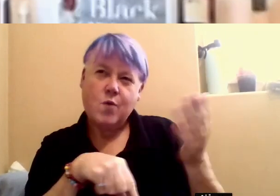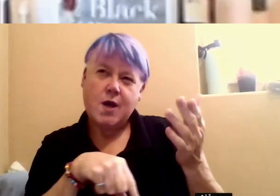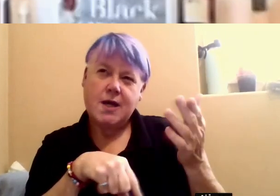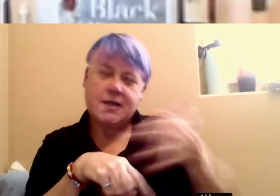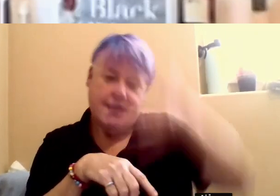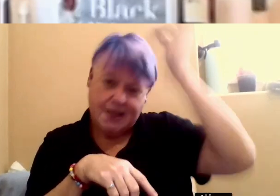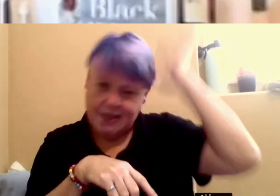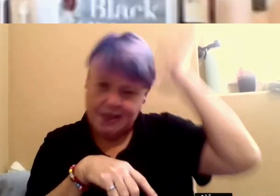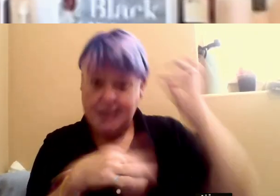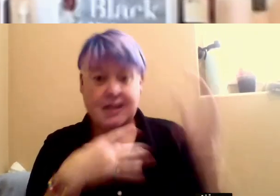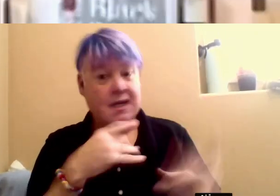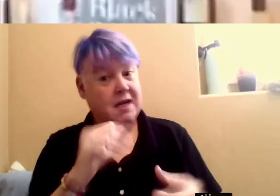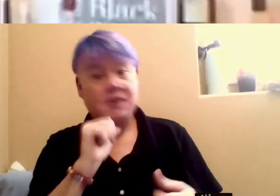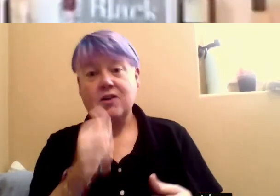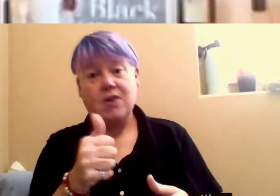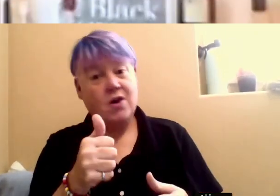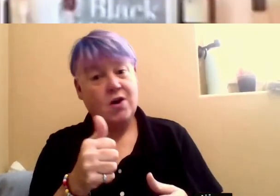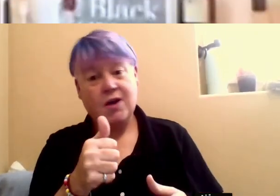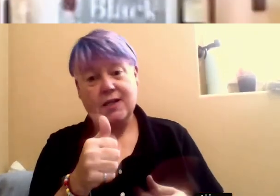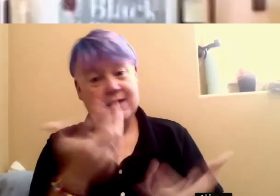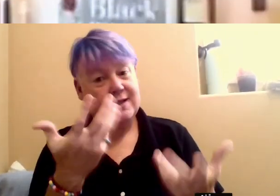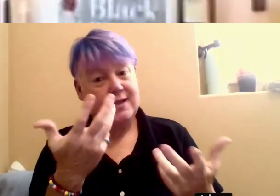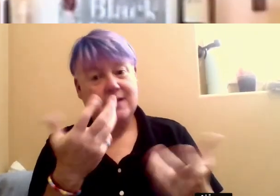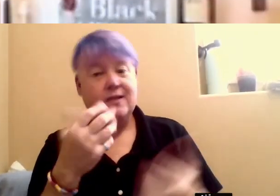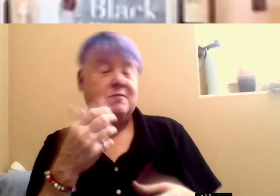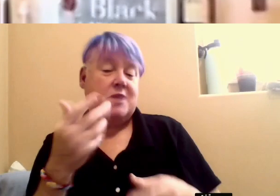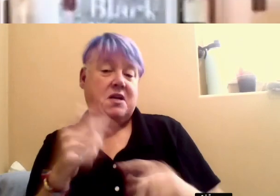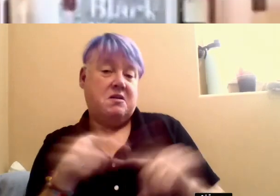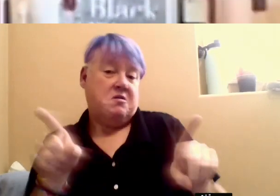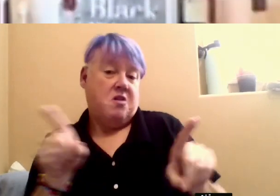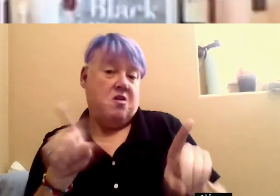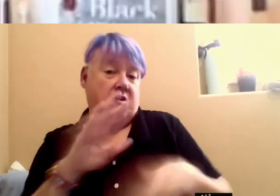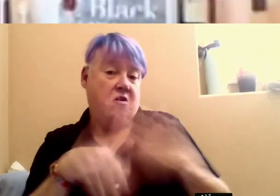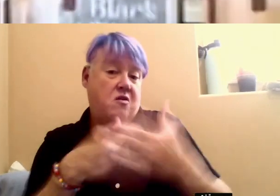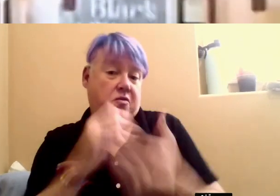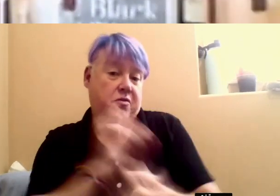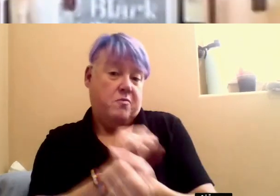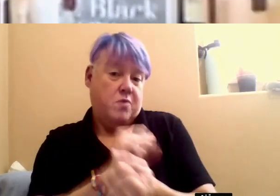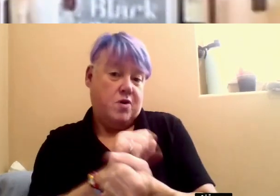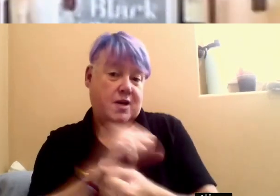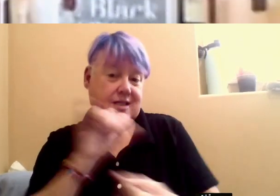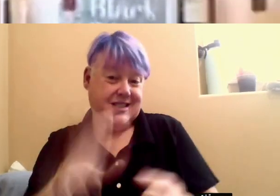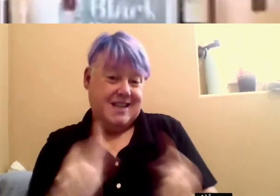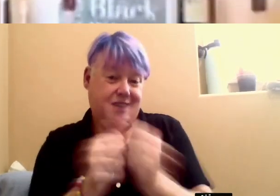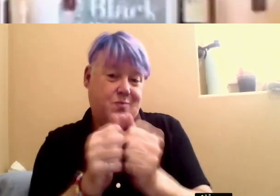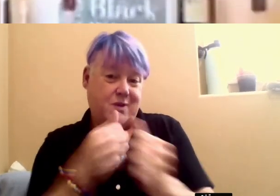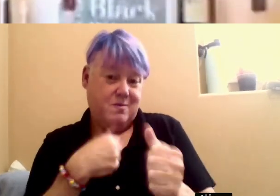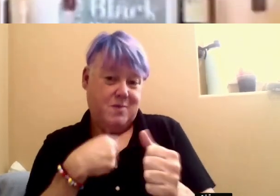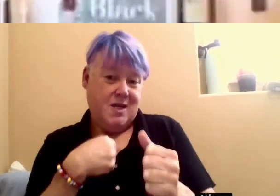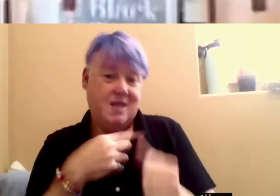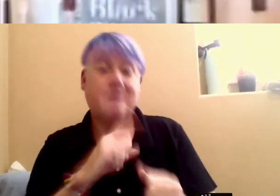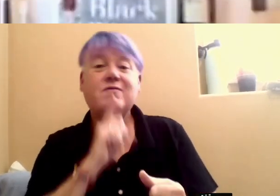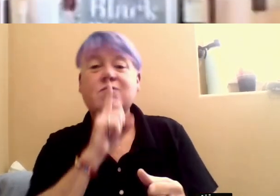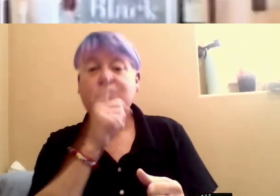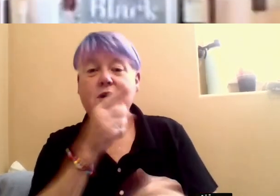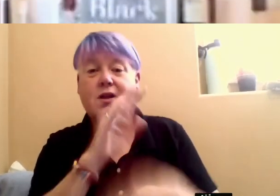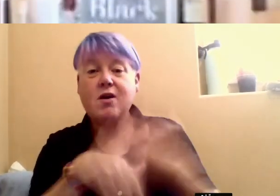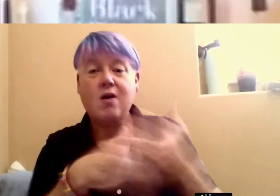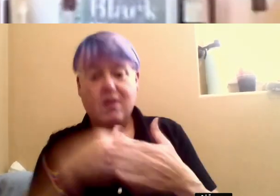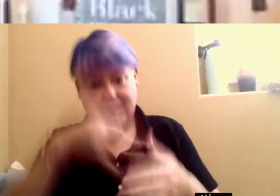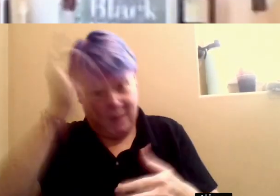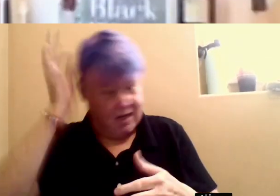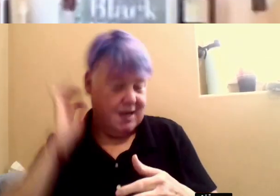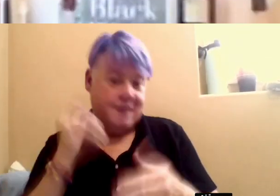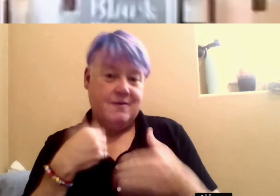like it or not, that vision, despite all the work I've done, has stayed with me. In reality, a lot of my indigenous friends have